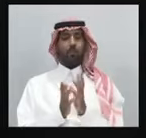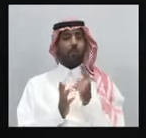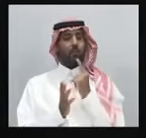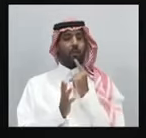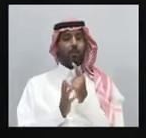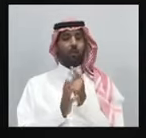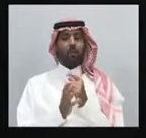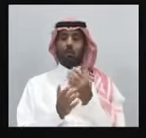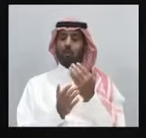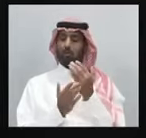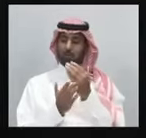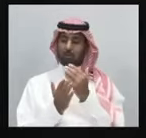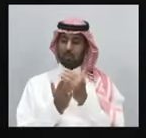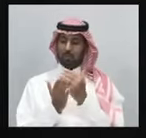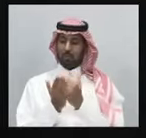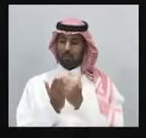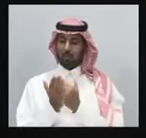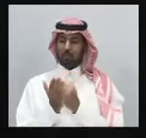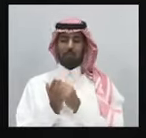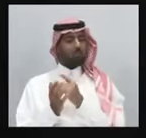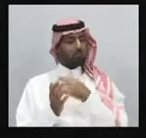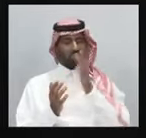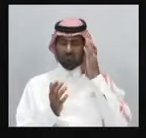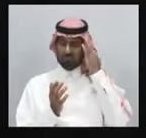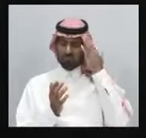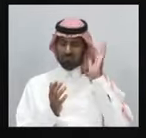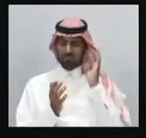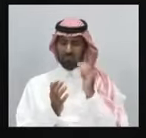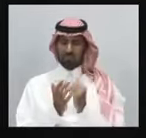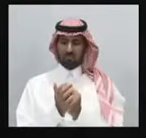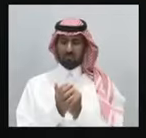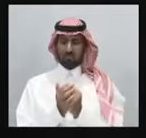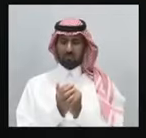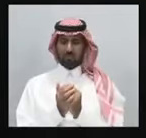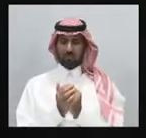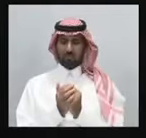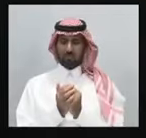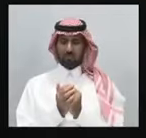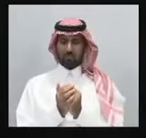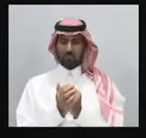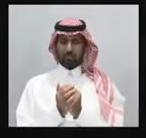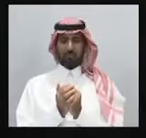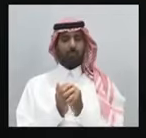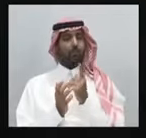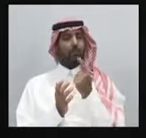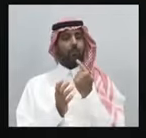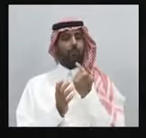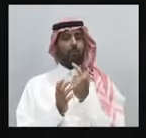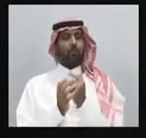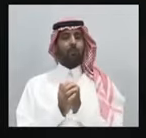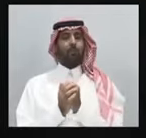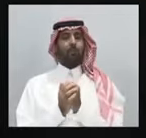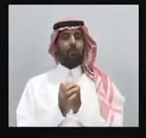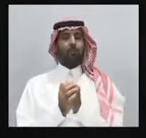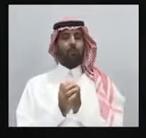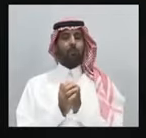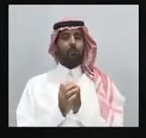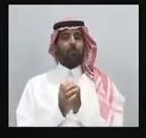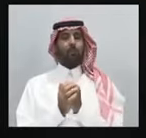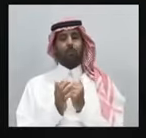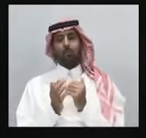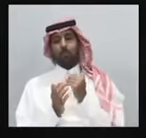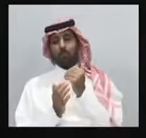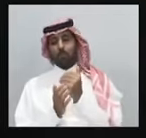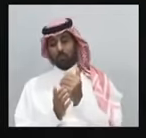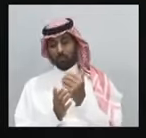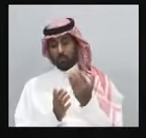you don't have to follow the same order. It depends on your choice. What we're going to do